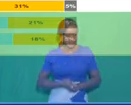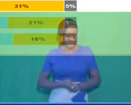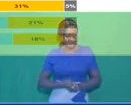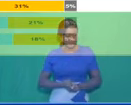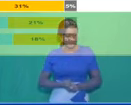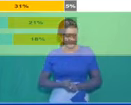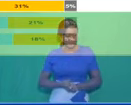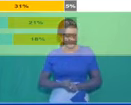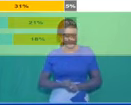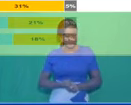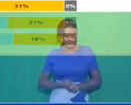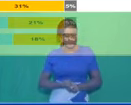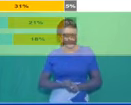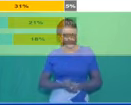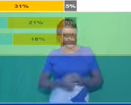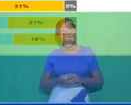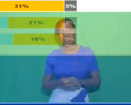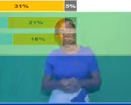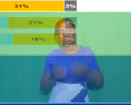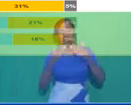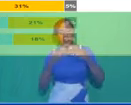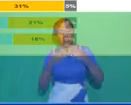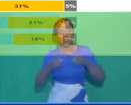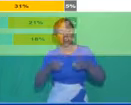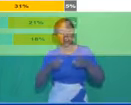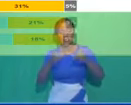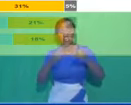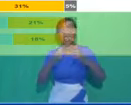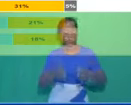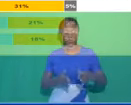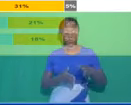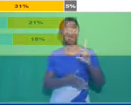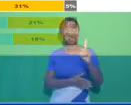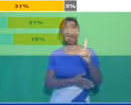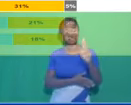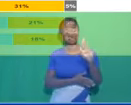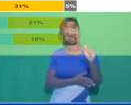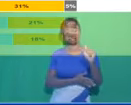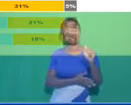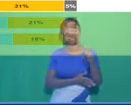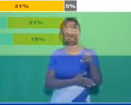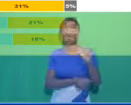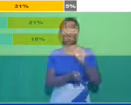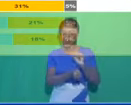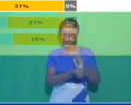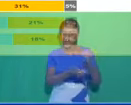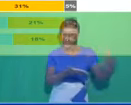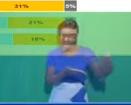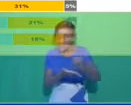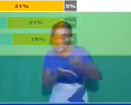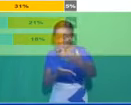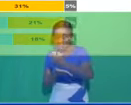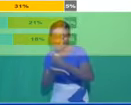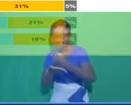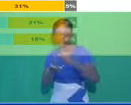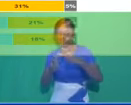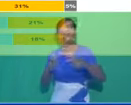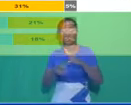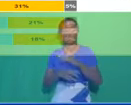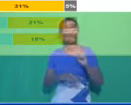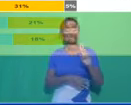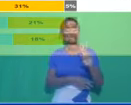director of DRE, Mr. Samvutaran, and we worked with him hard to collect some of this data, and the UE